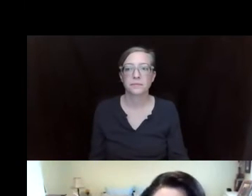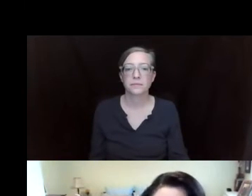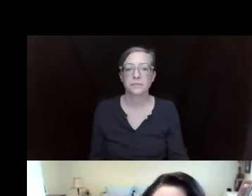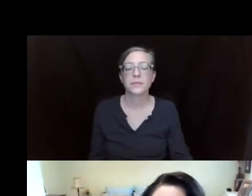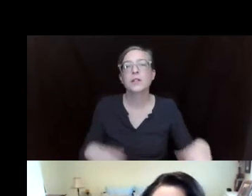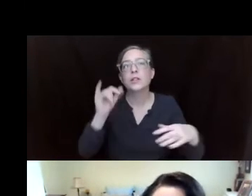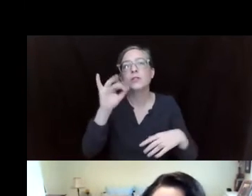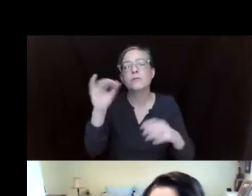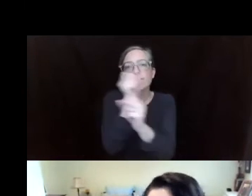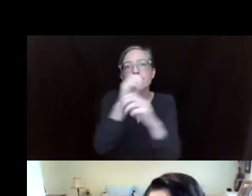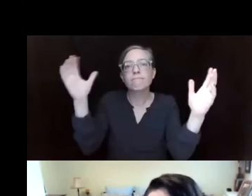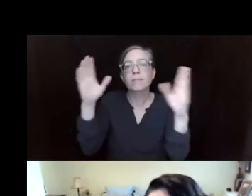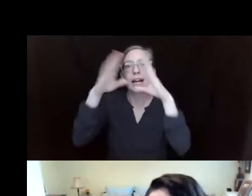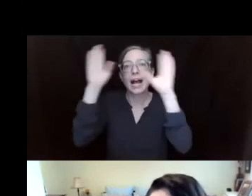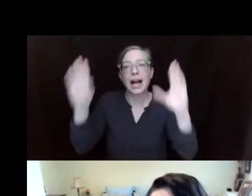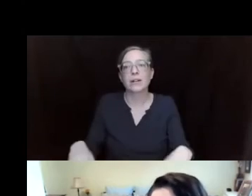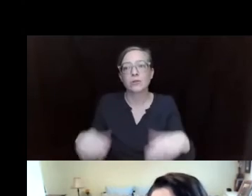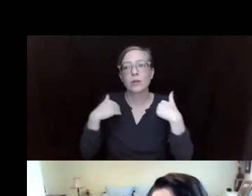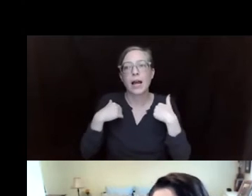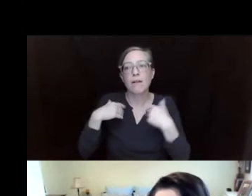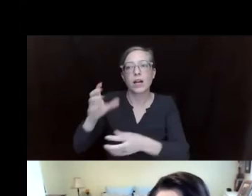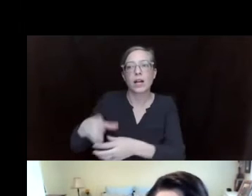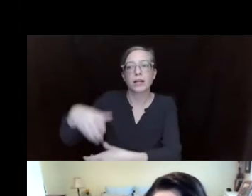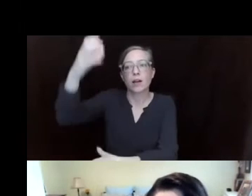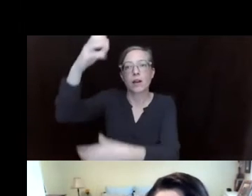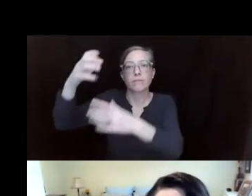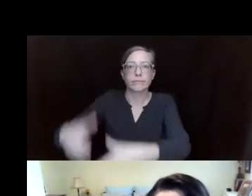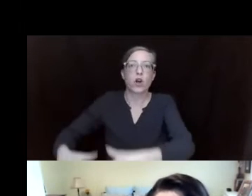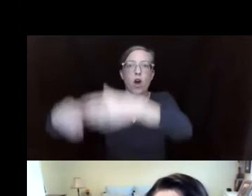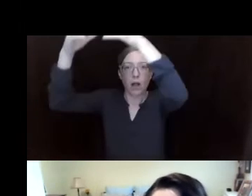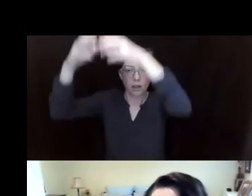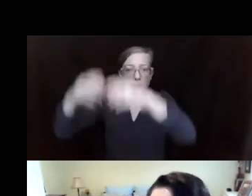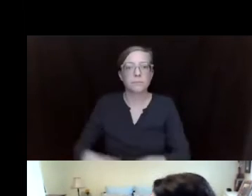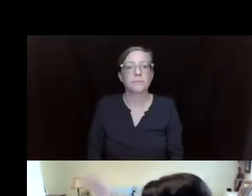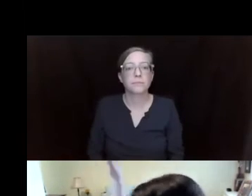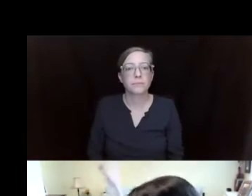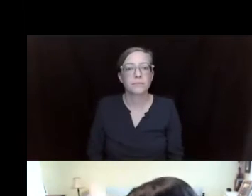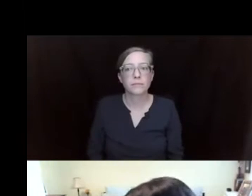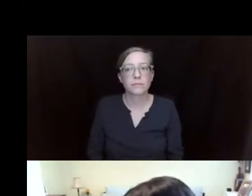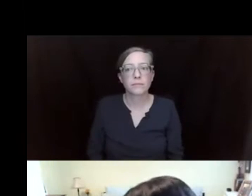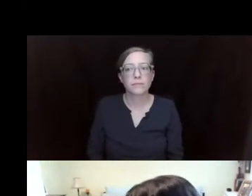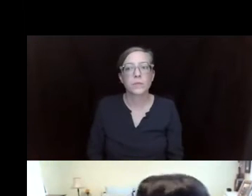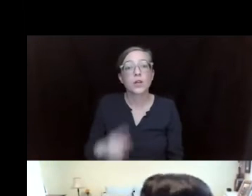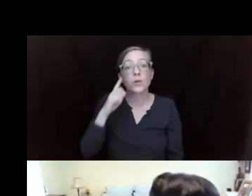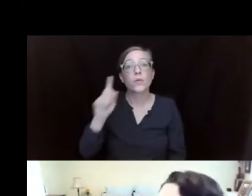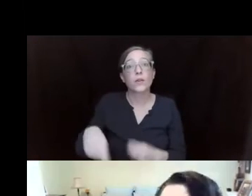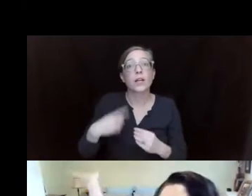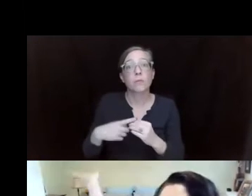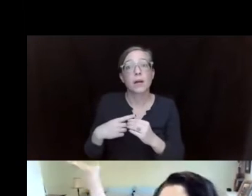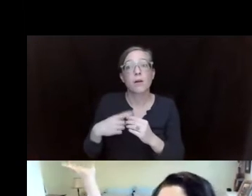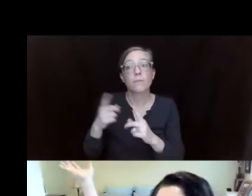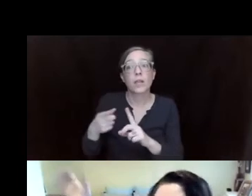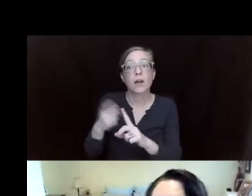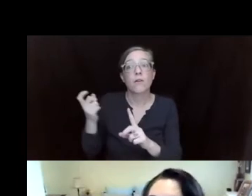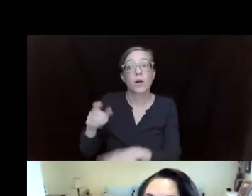So if I'm inside the microchannel, imagine this room is the microchannel. These round columns go all the way from the floor to